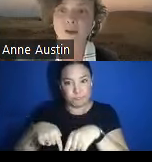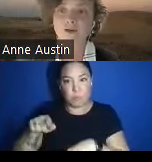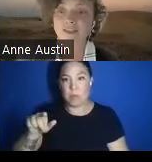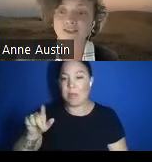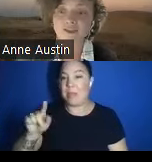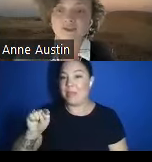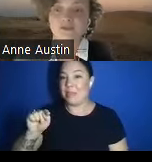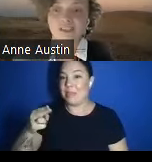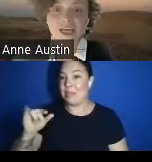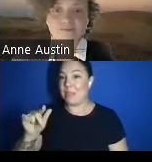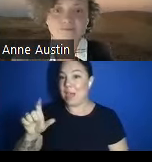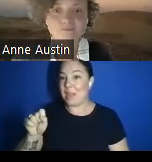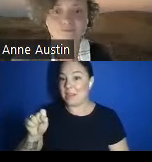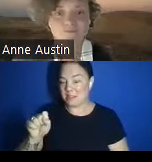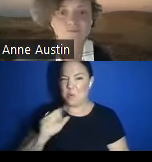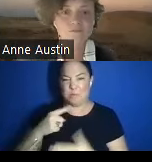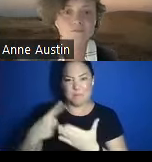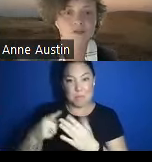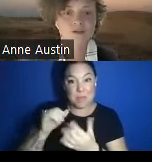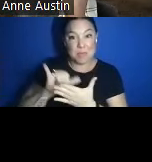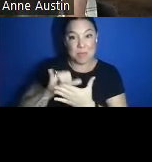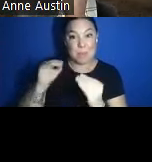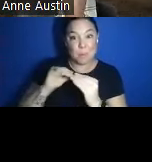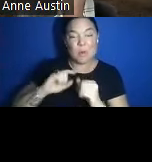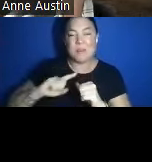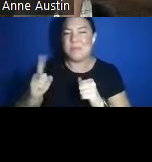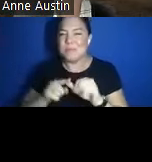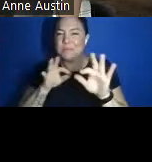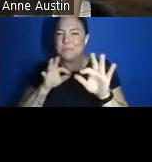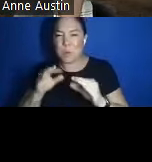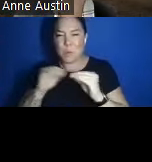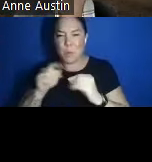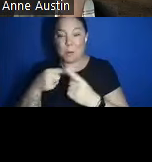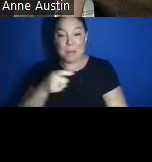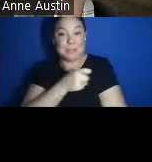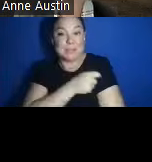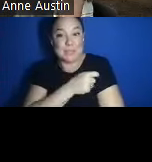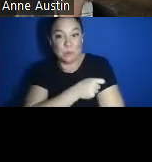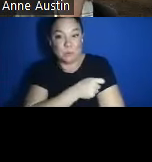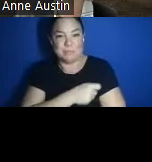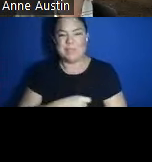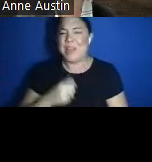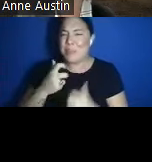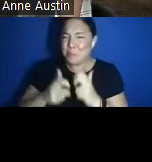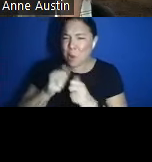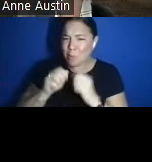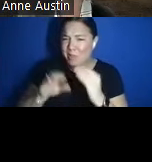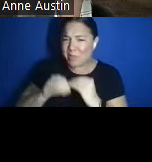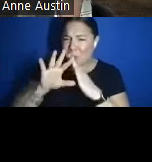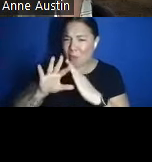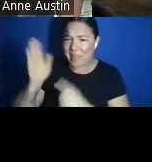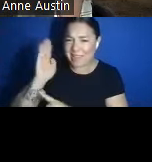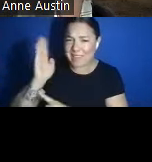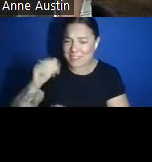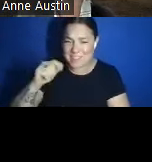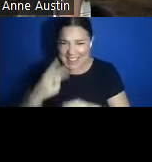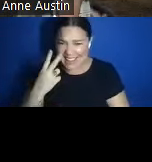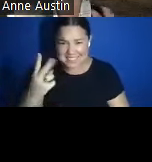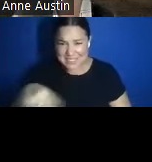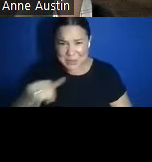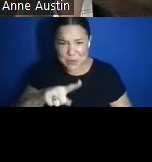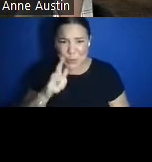talking about tattoos today. So the problem with a virtual lecture is I can't see who is here right